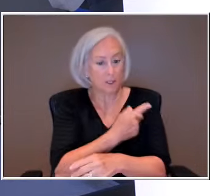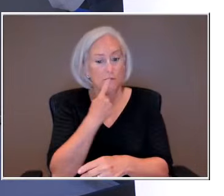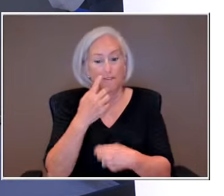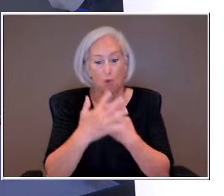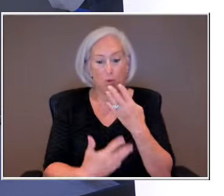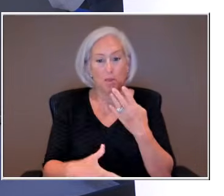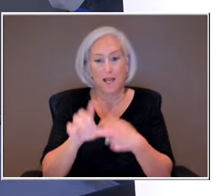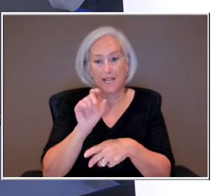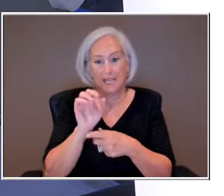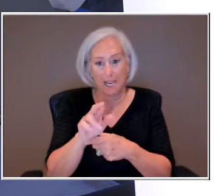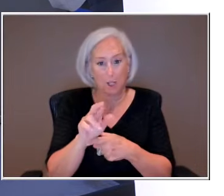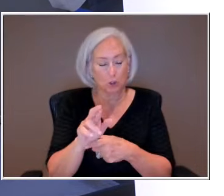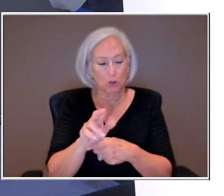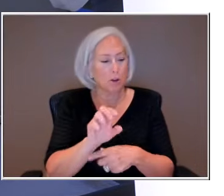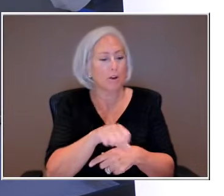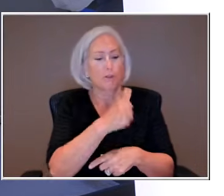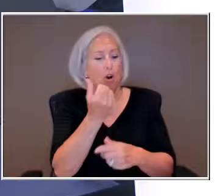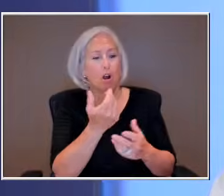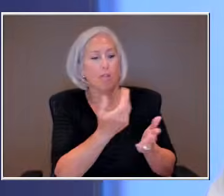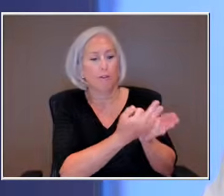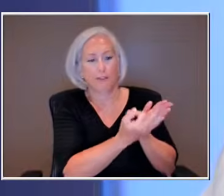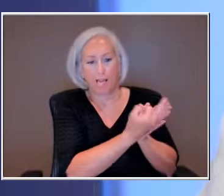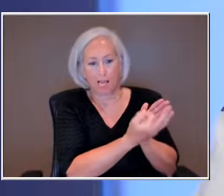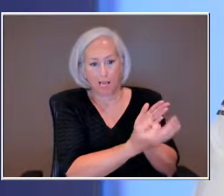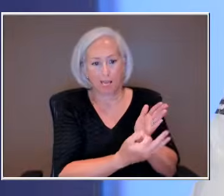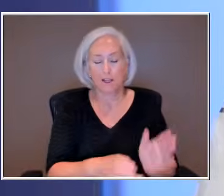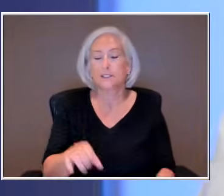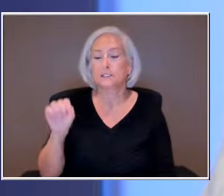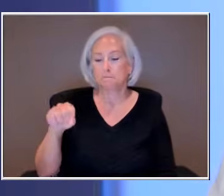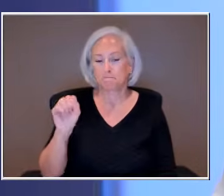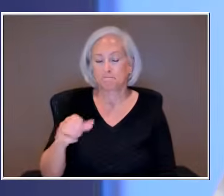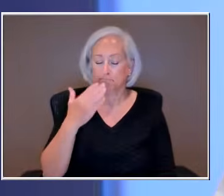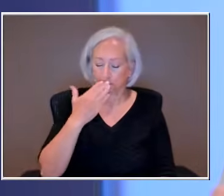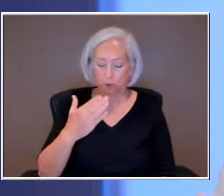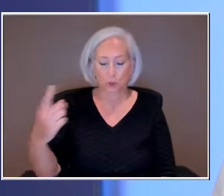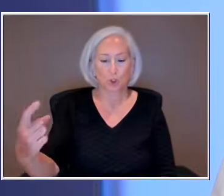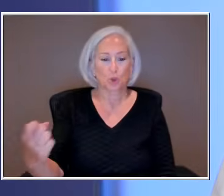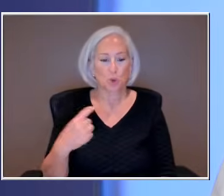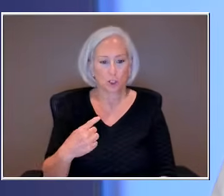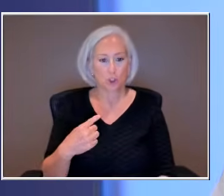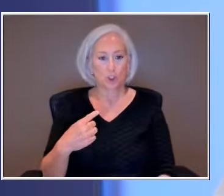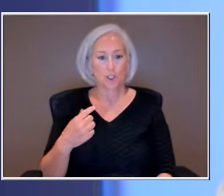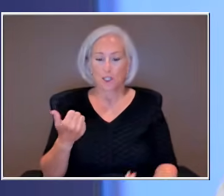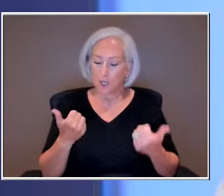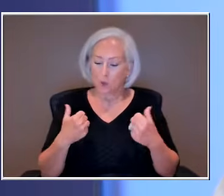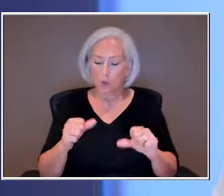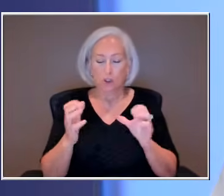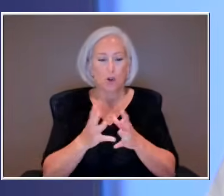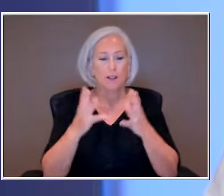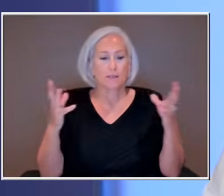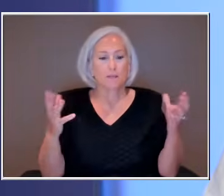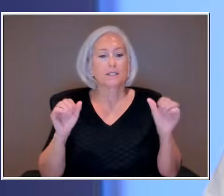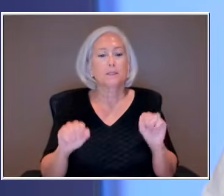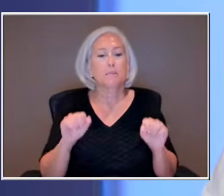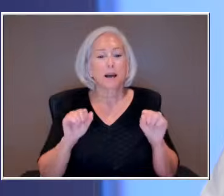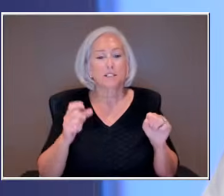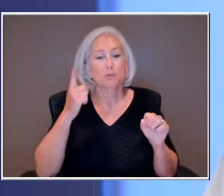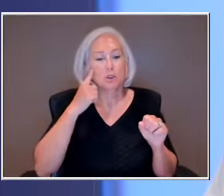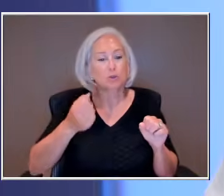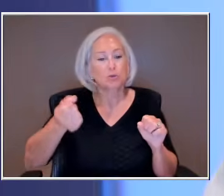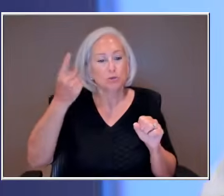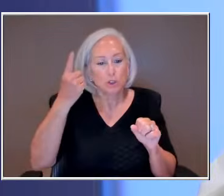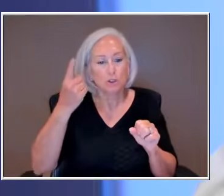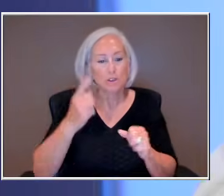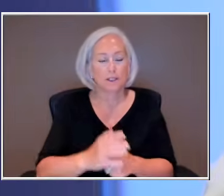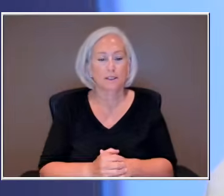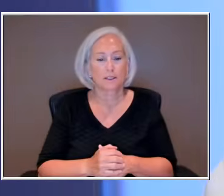other therapies. How so? Well, yeah, that's a very great question, and I think we try as much as possible to understand. I think there's a lot of points